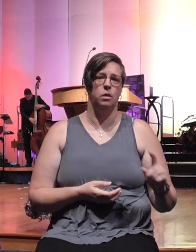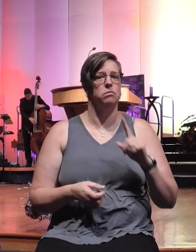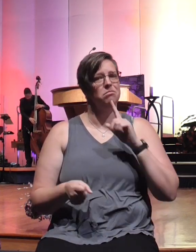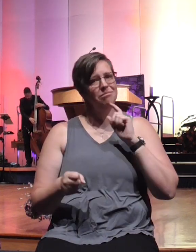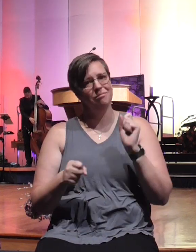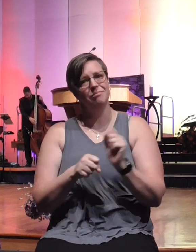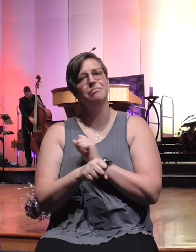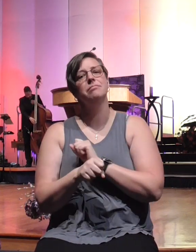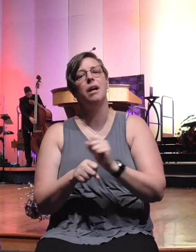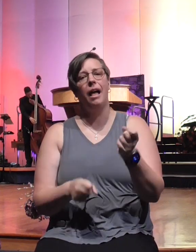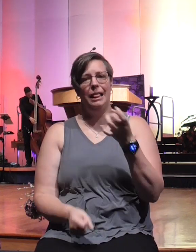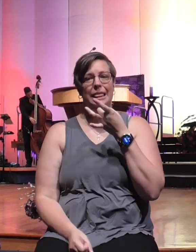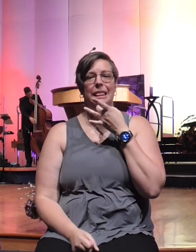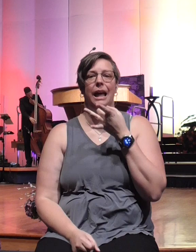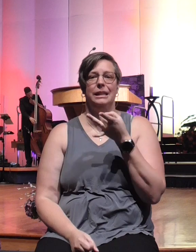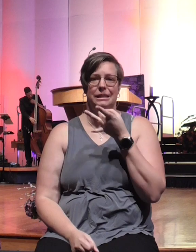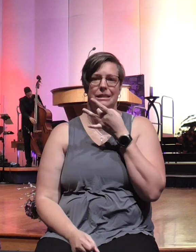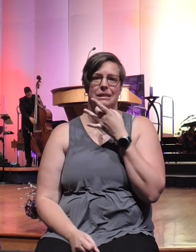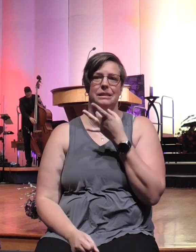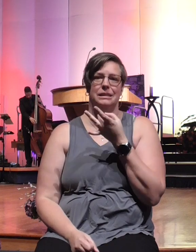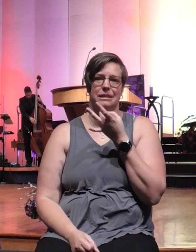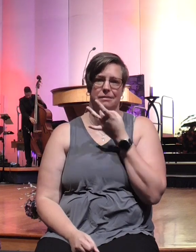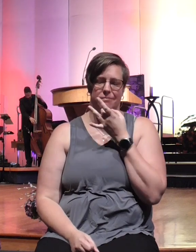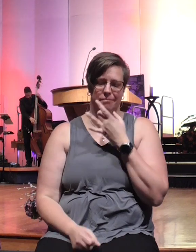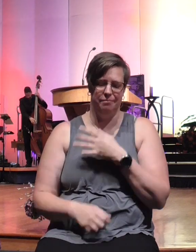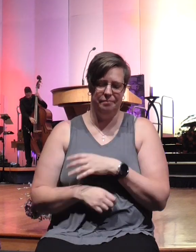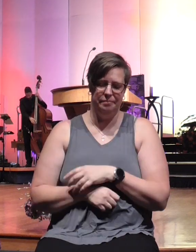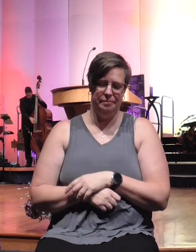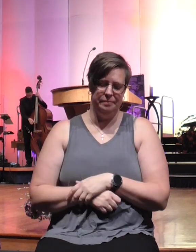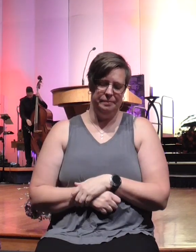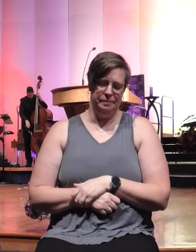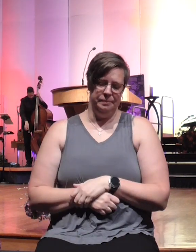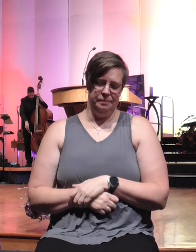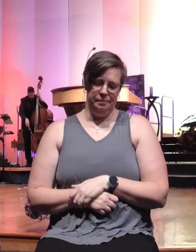There is a light.